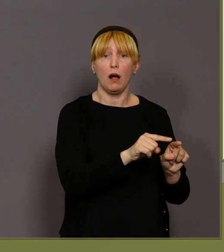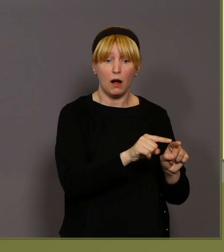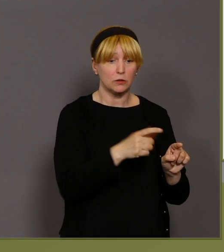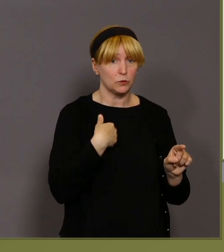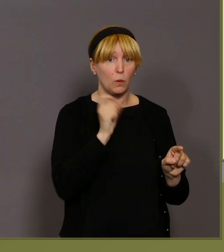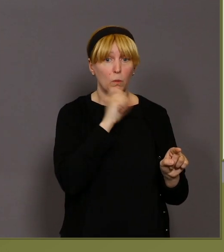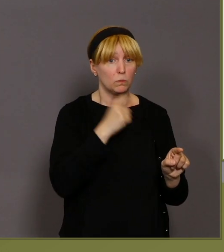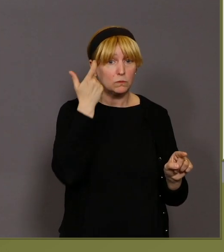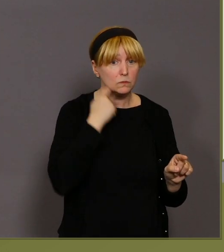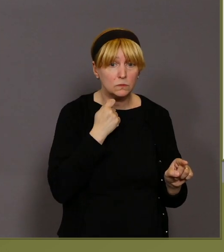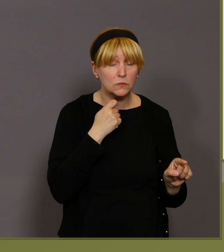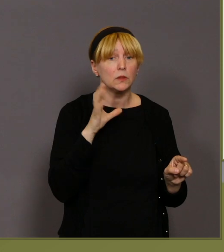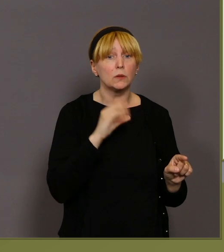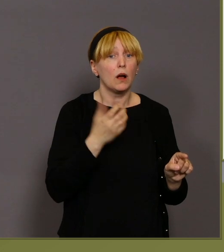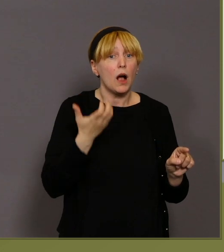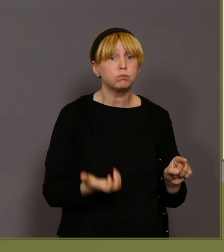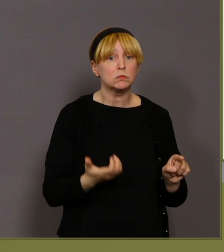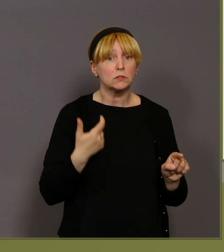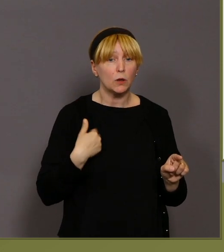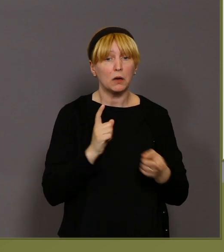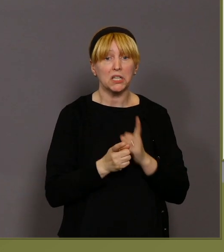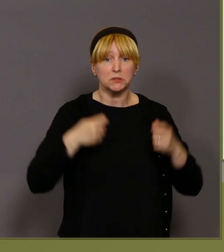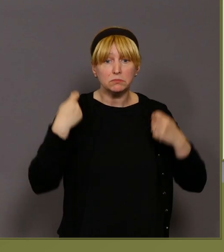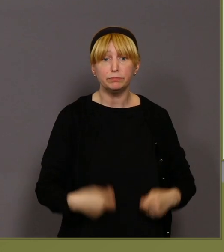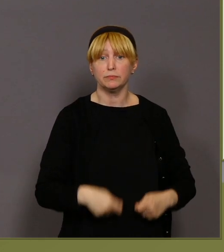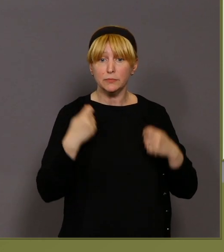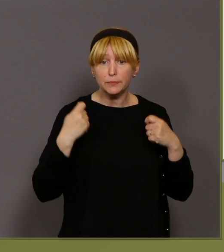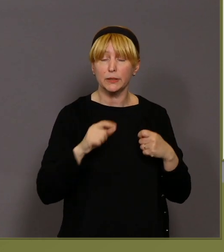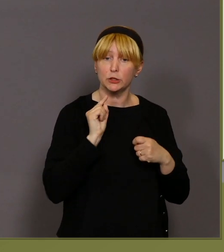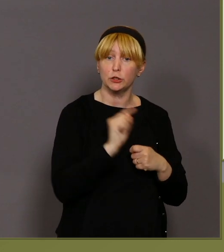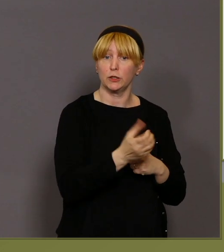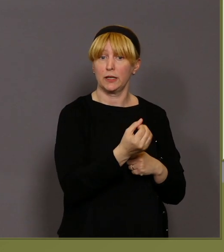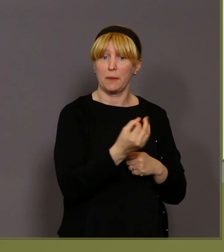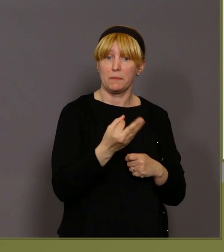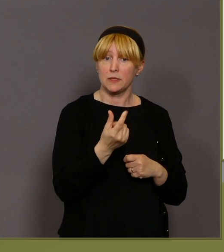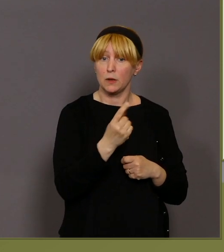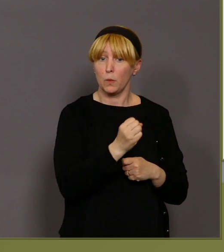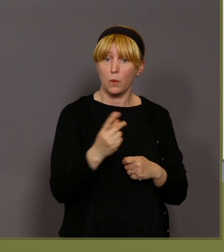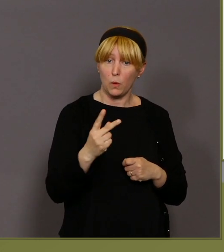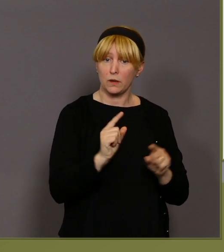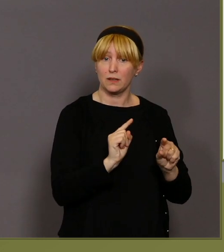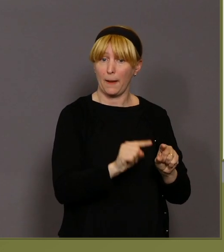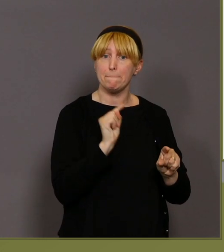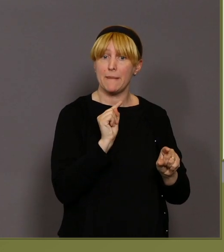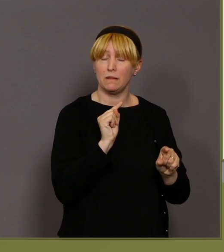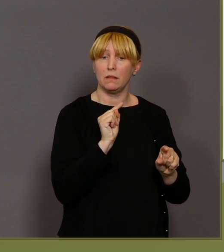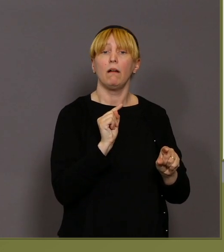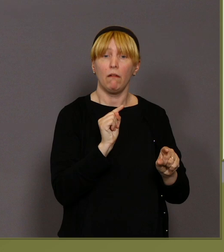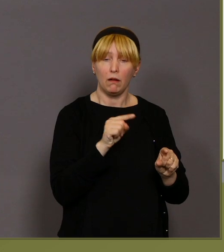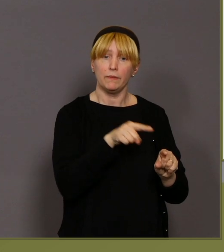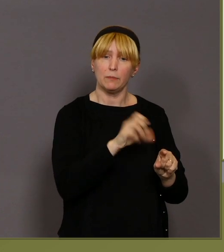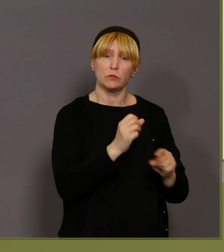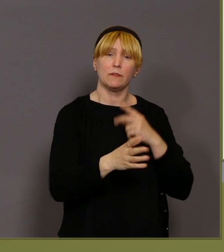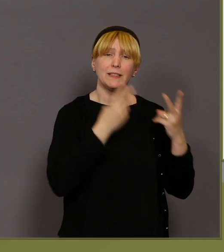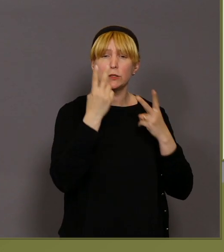cannot hear doesn't realize they have accidentally touched caps lock. So you need to provide a